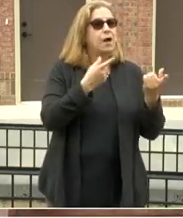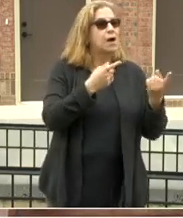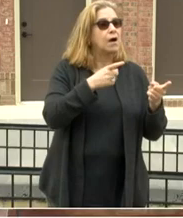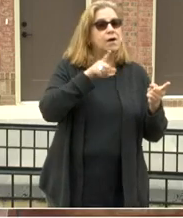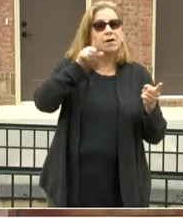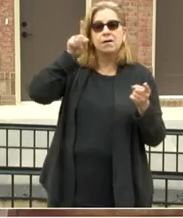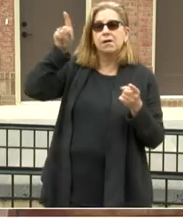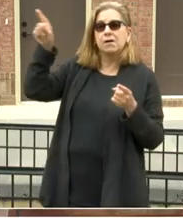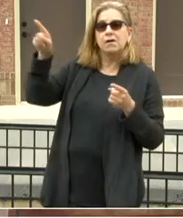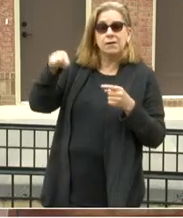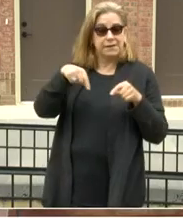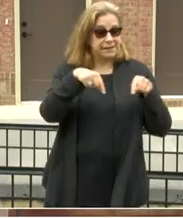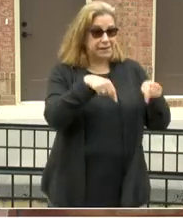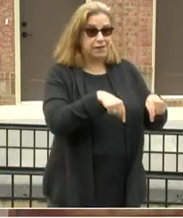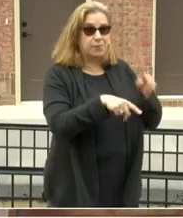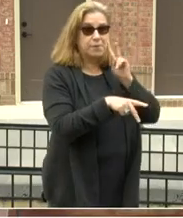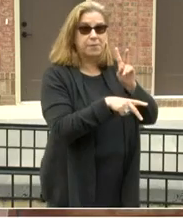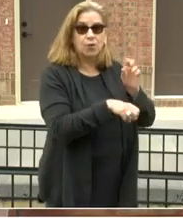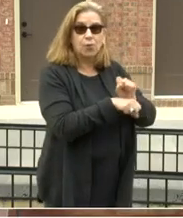here.